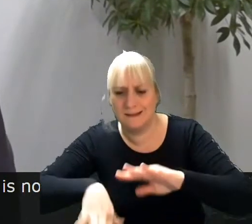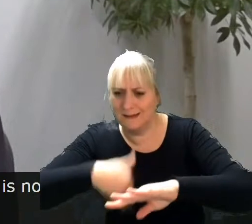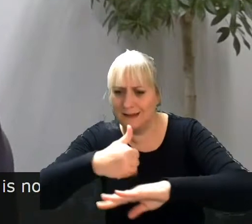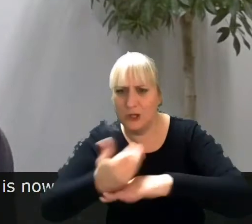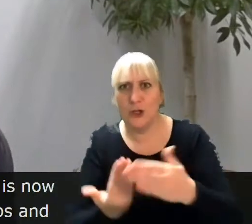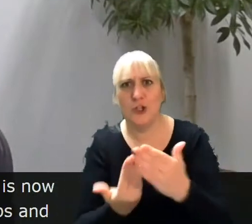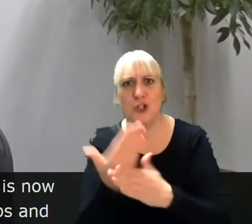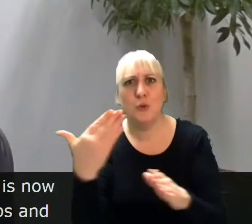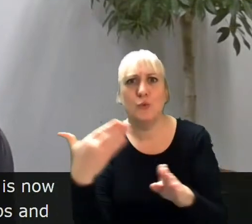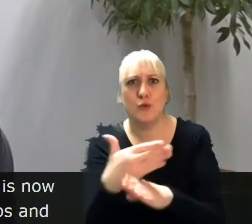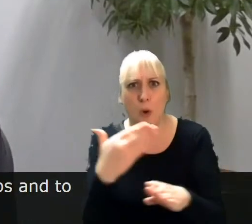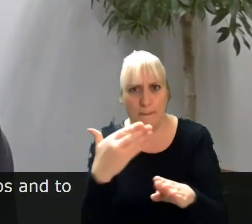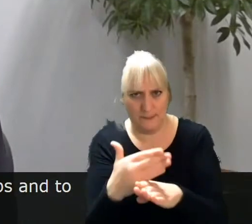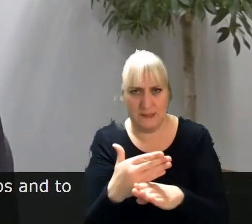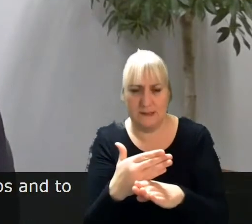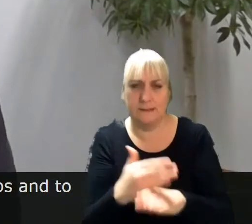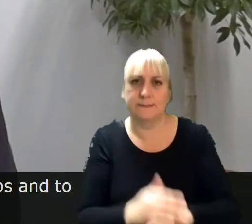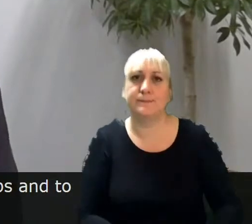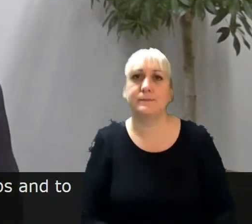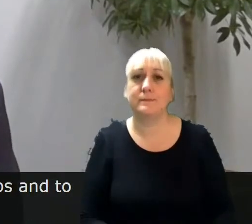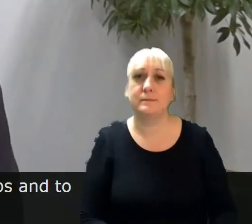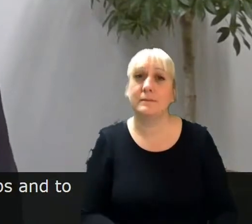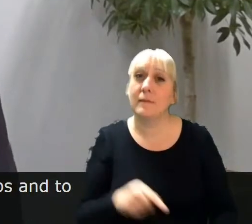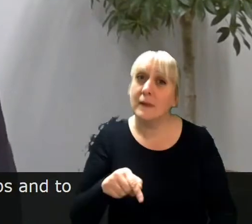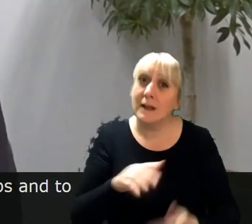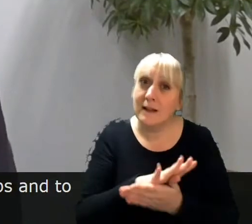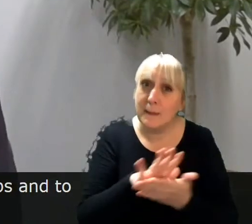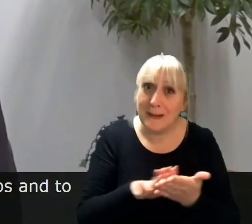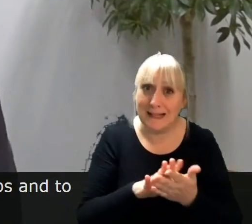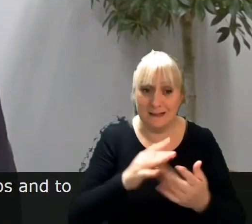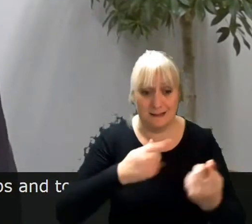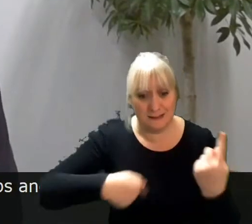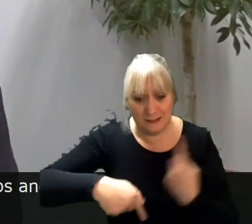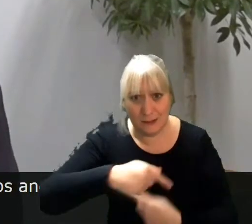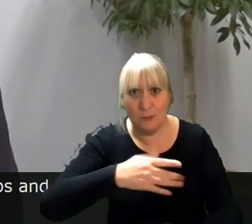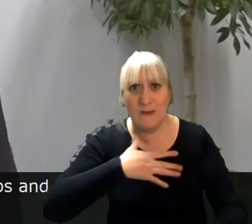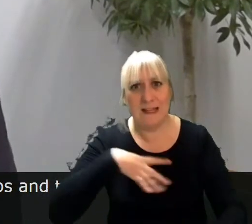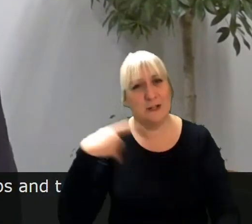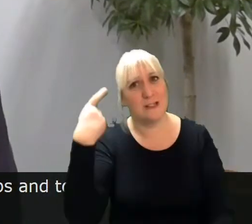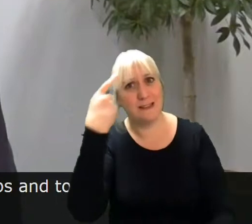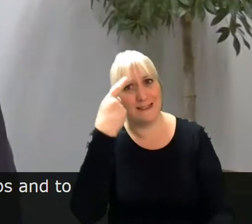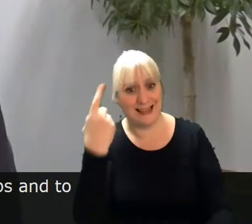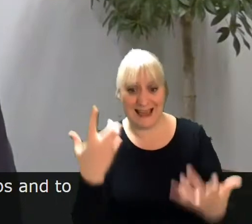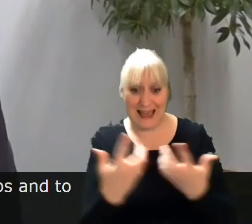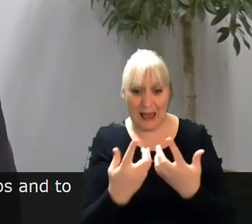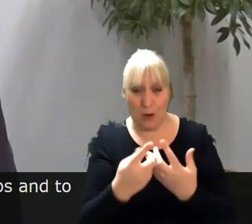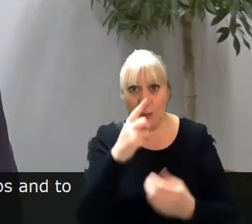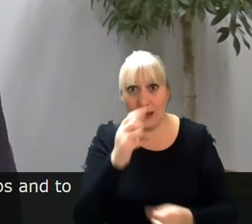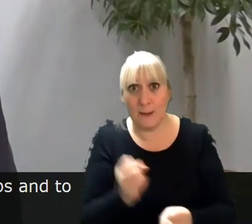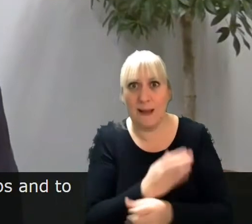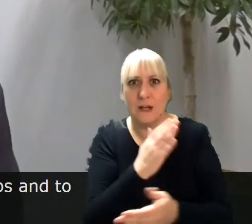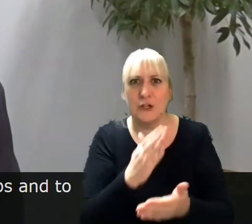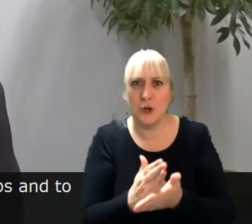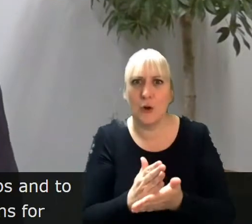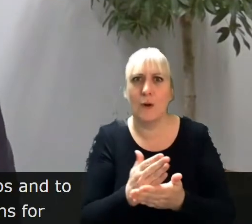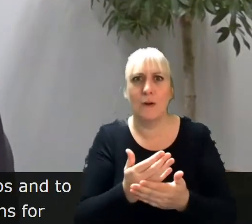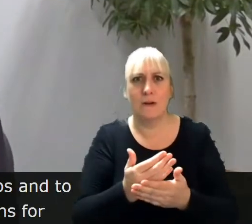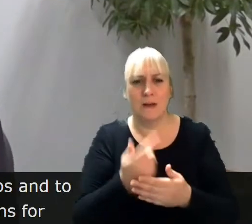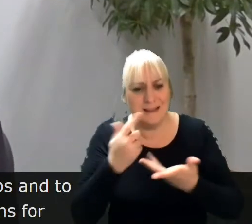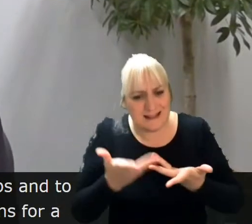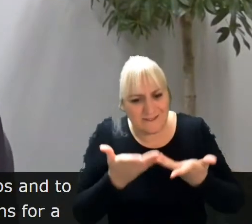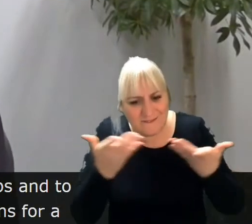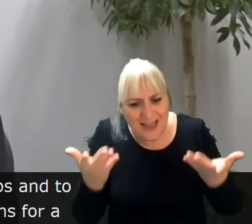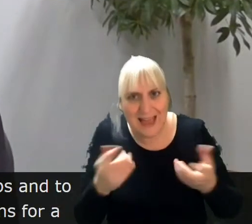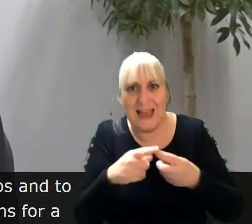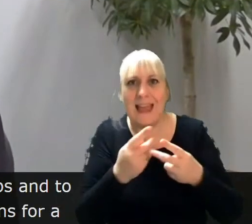as possible. And it means laying the foundations for a fair, inclusive and green economic recovery.